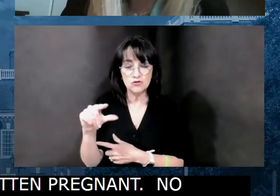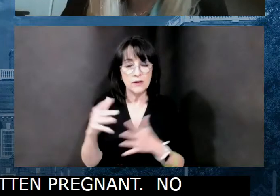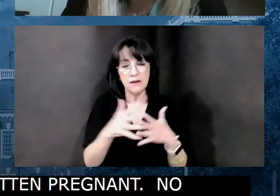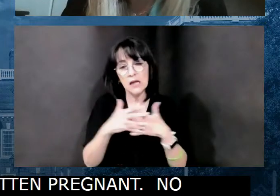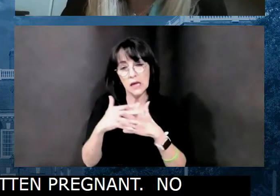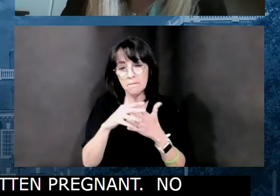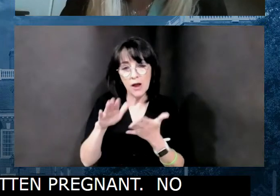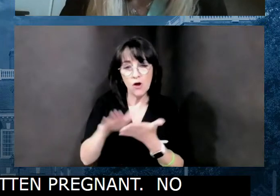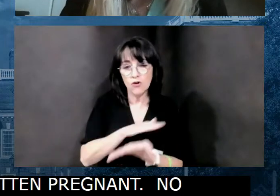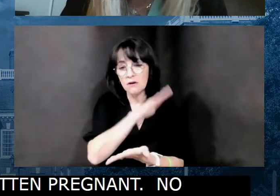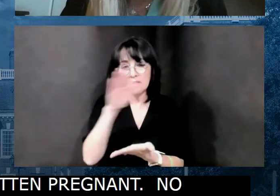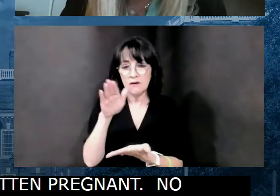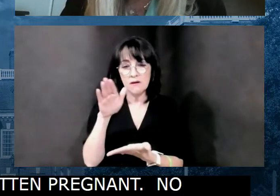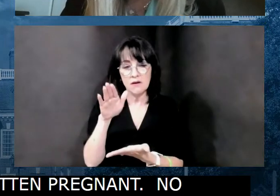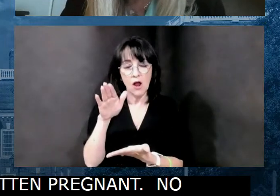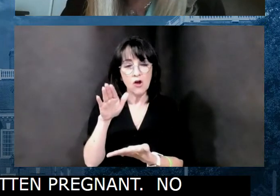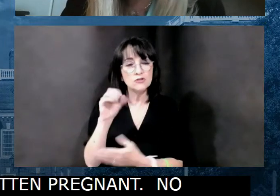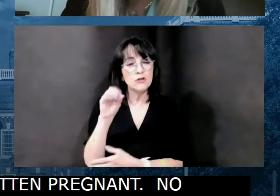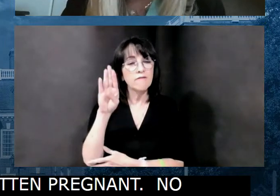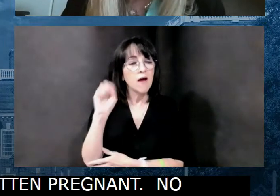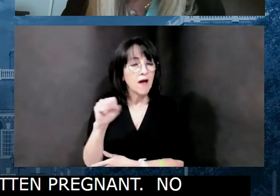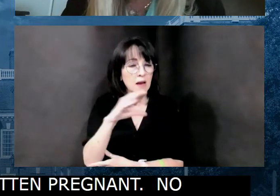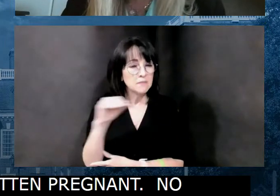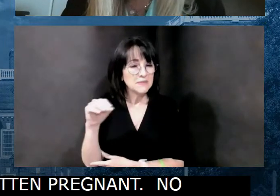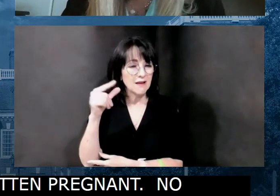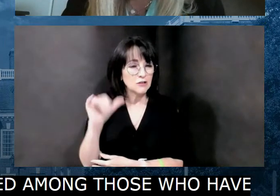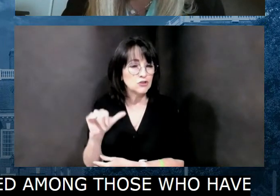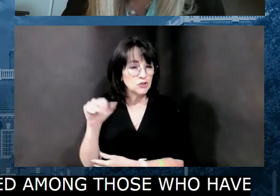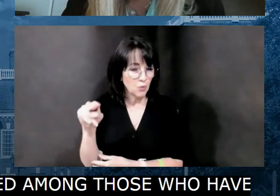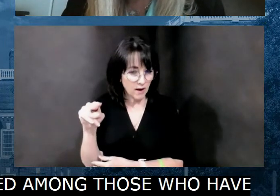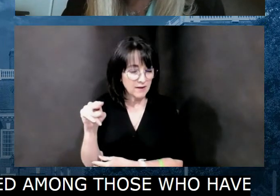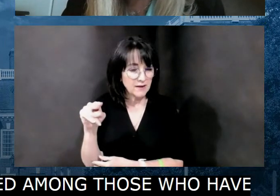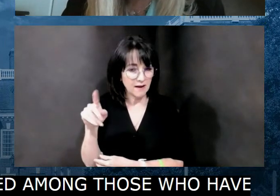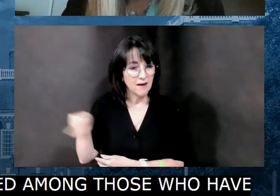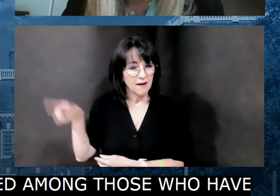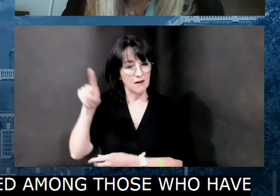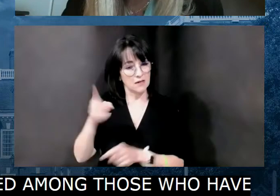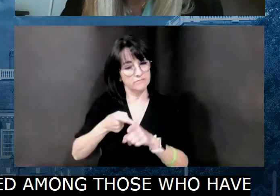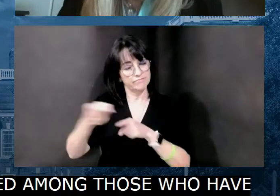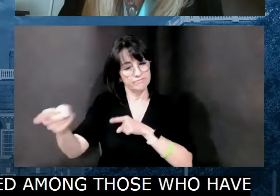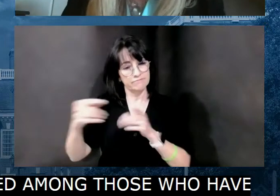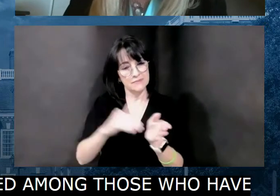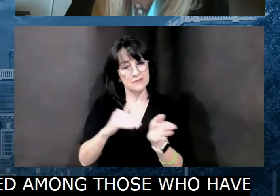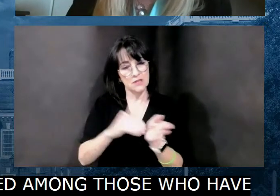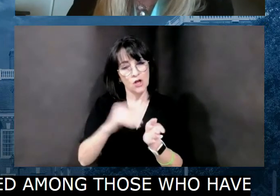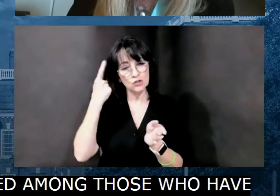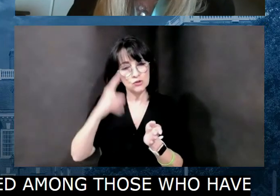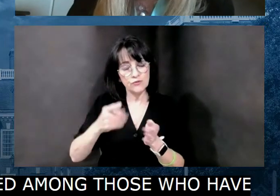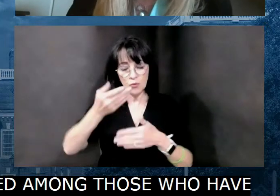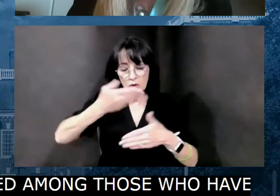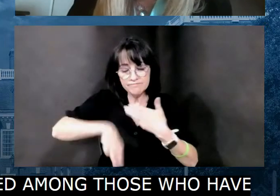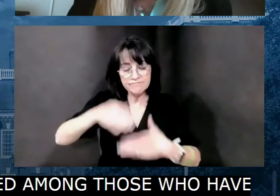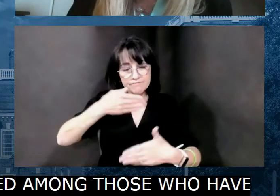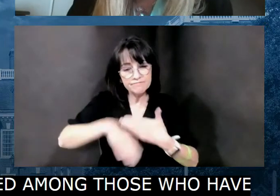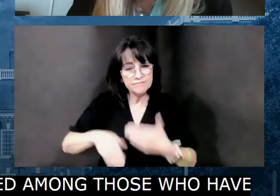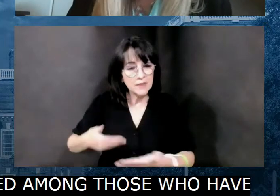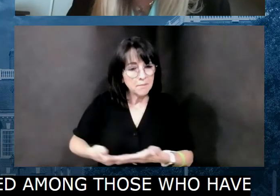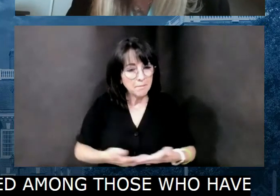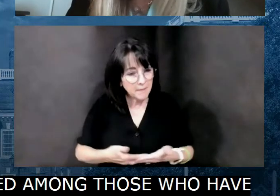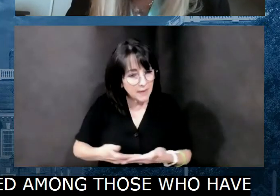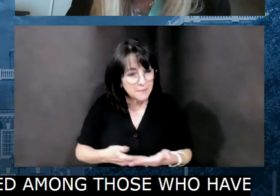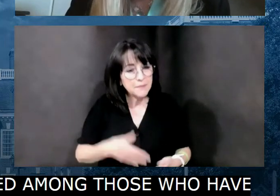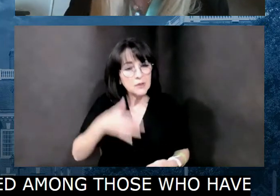or ACOG, they say there's no evidence that the vaccine can lead to loss of fertility, saying it